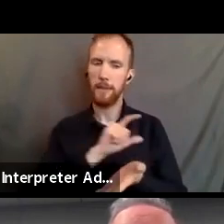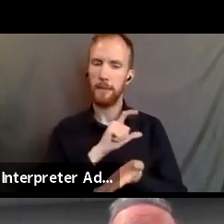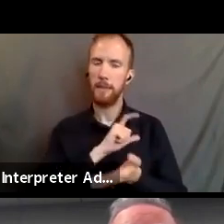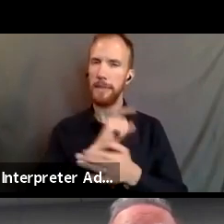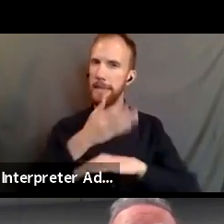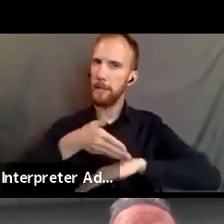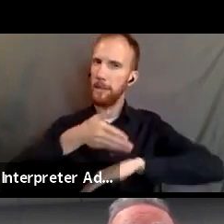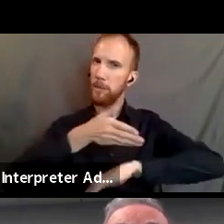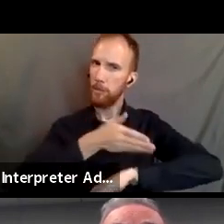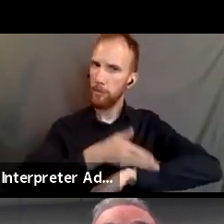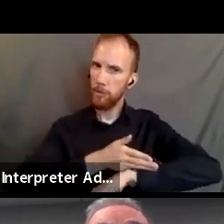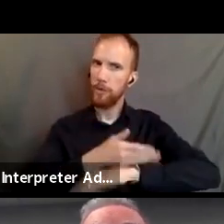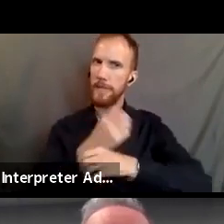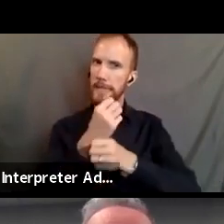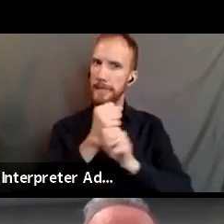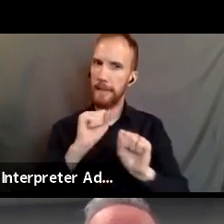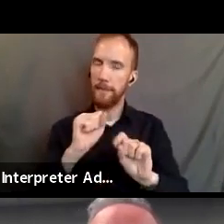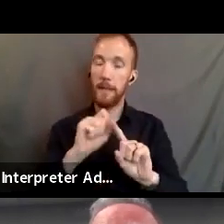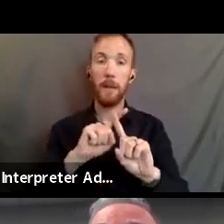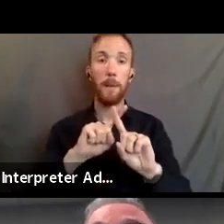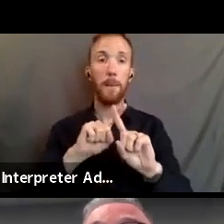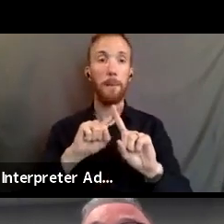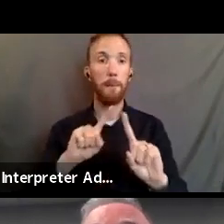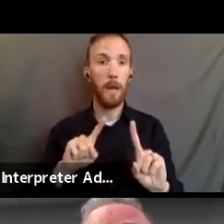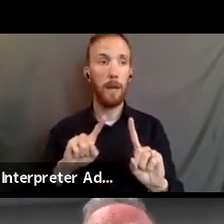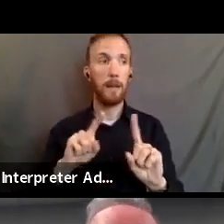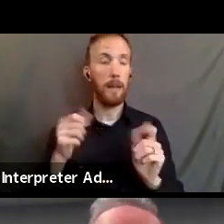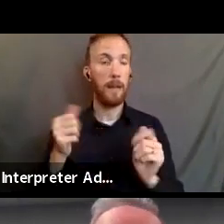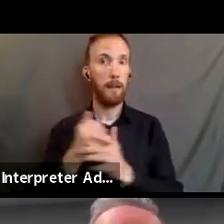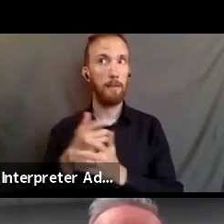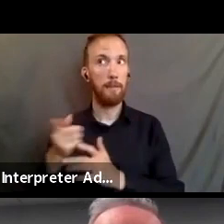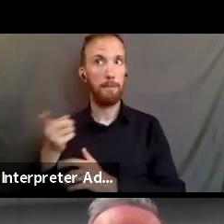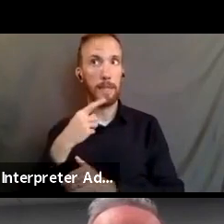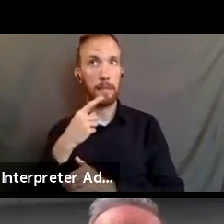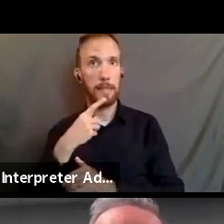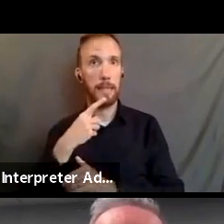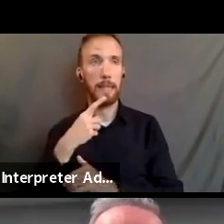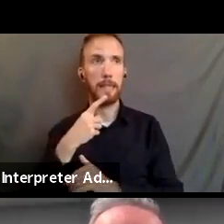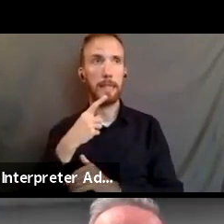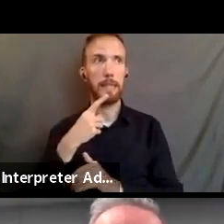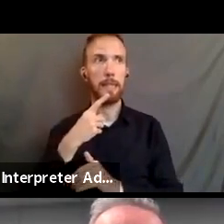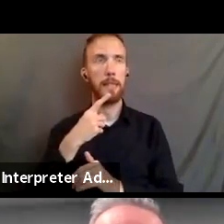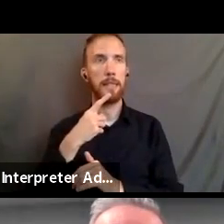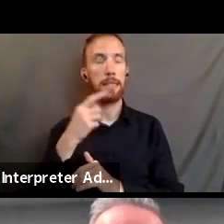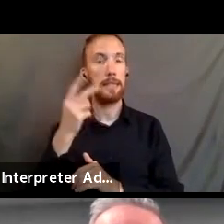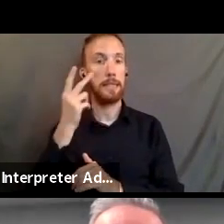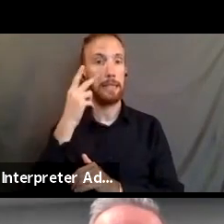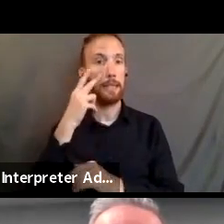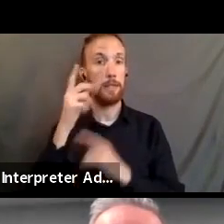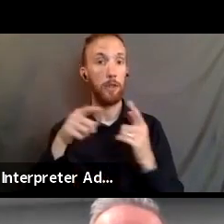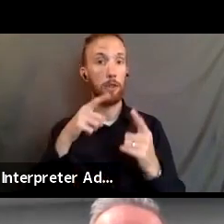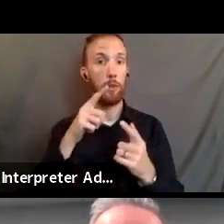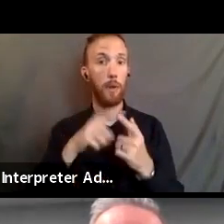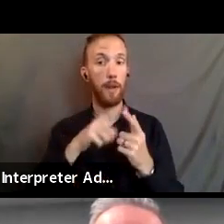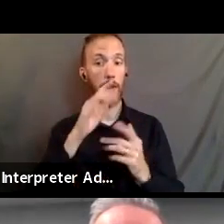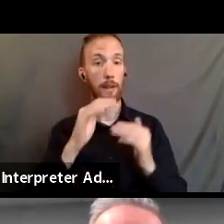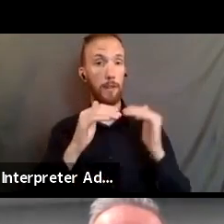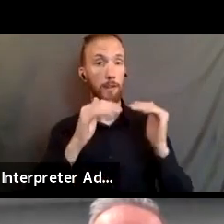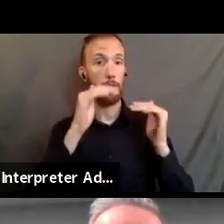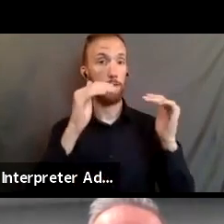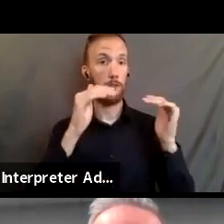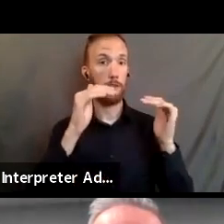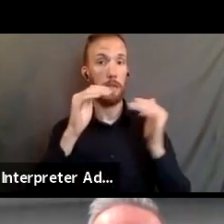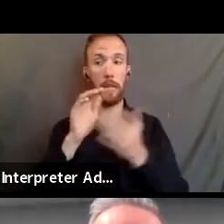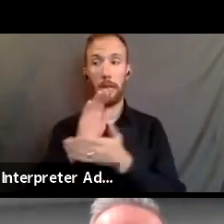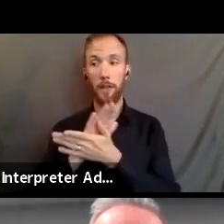but what i have heard is in line with the research that looks at police officers in schools which finds that adults and school administrators tend to